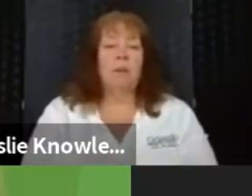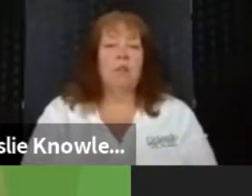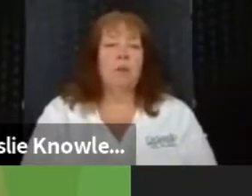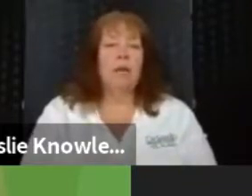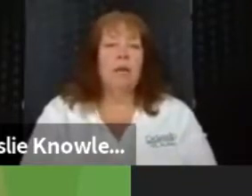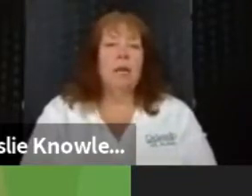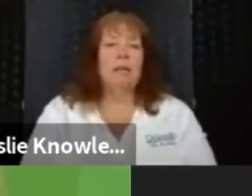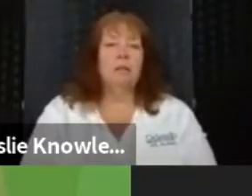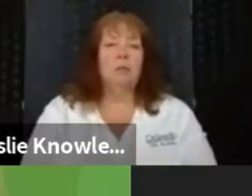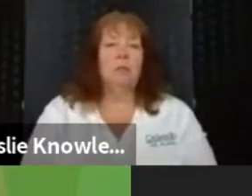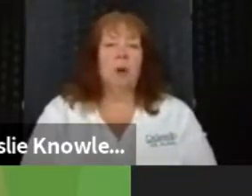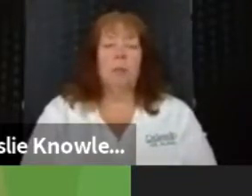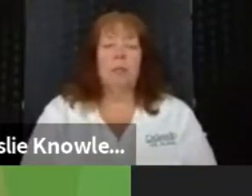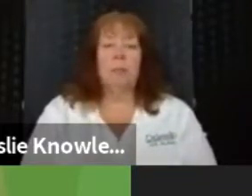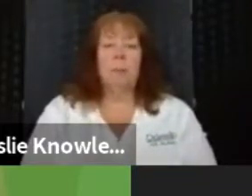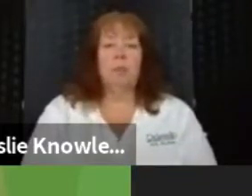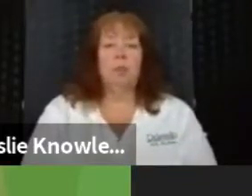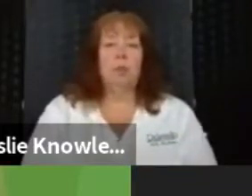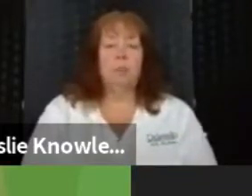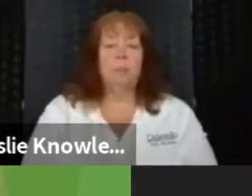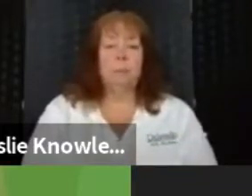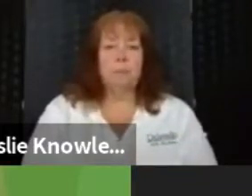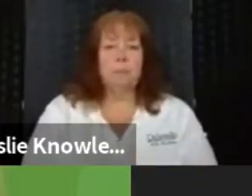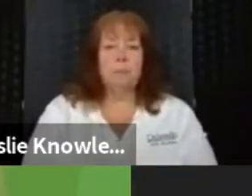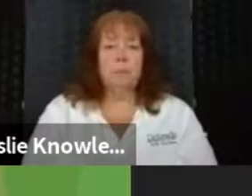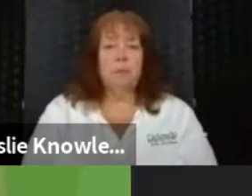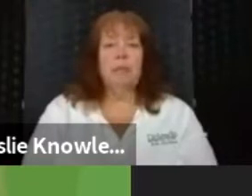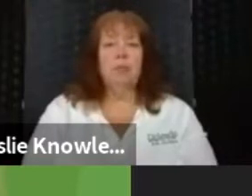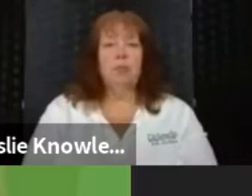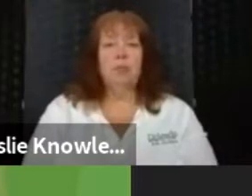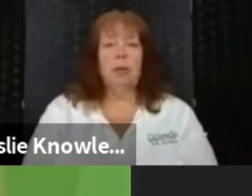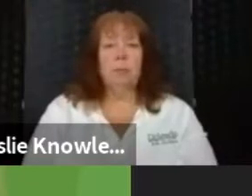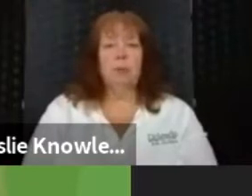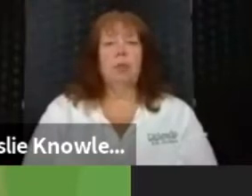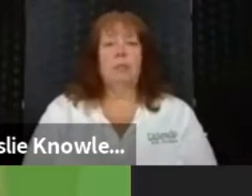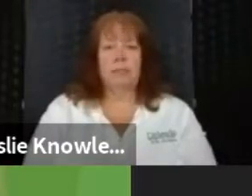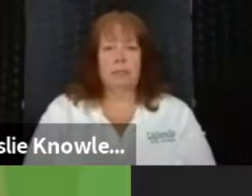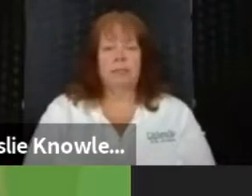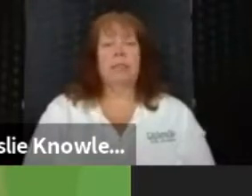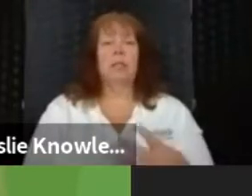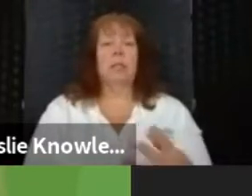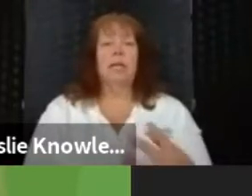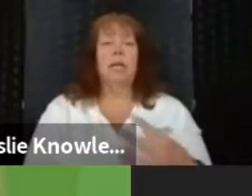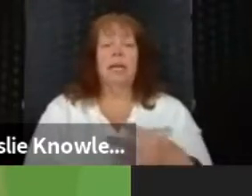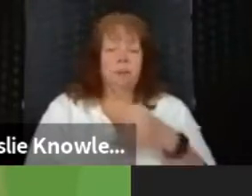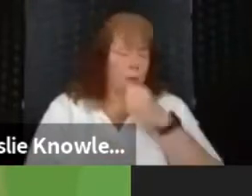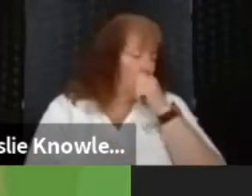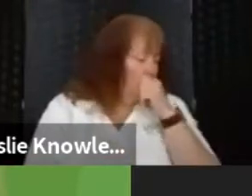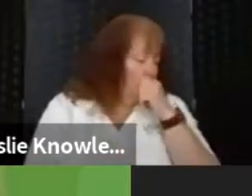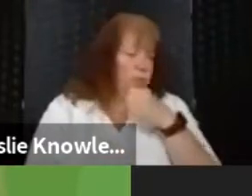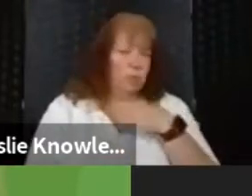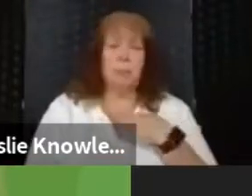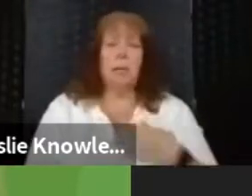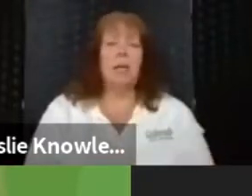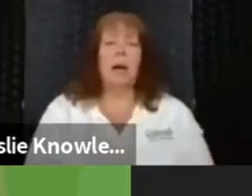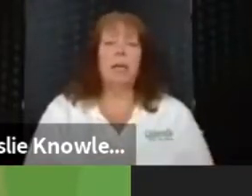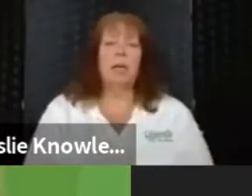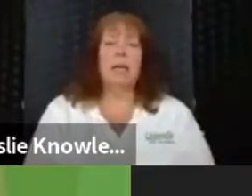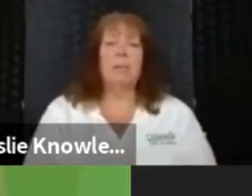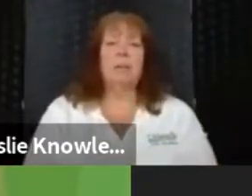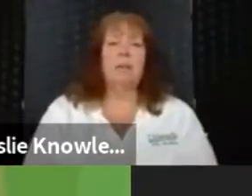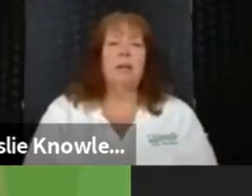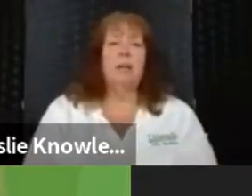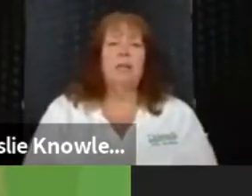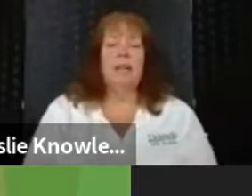this semester is we've opened it up on Zoom, and students are able to even excuse me, not